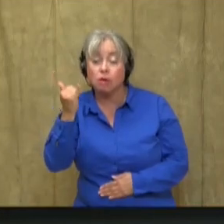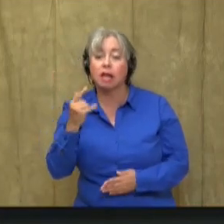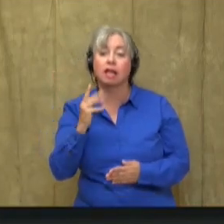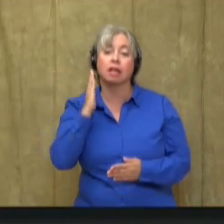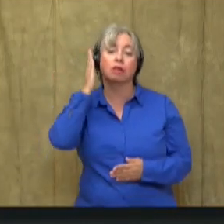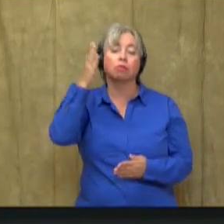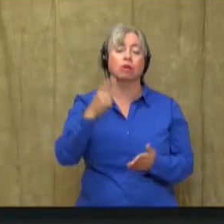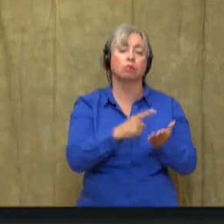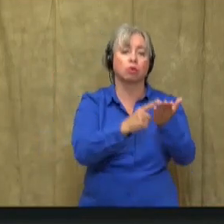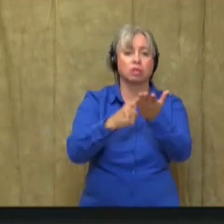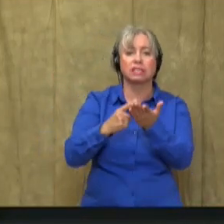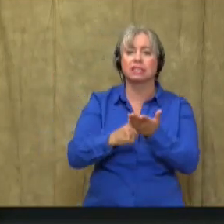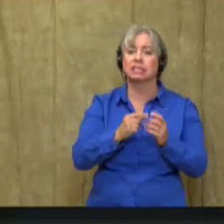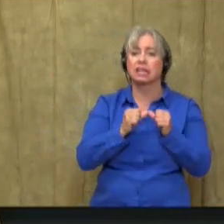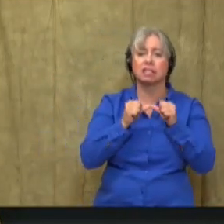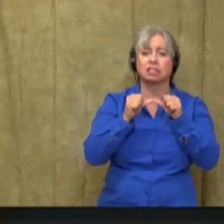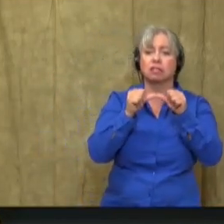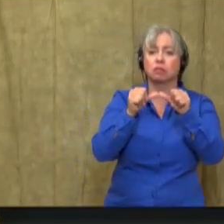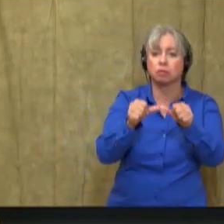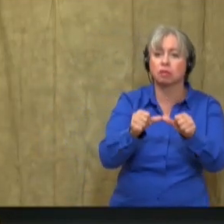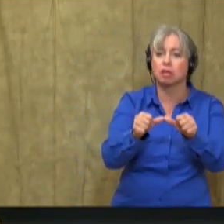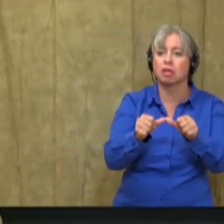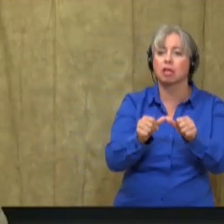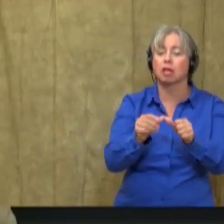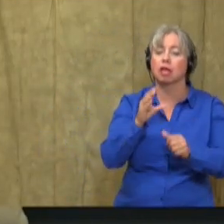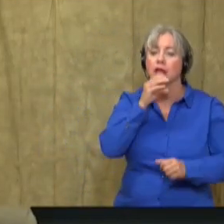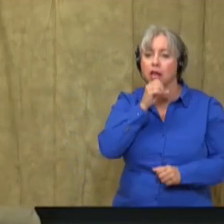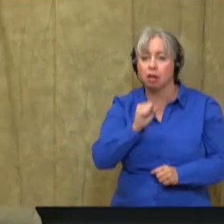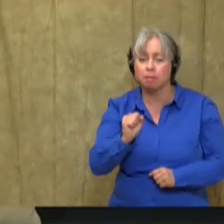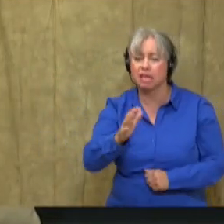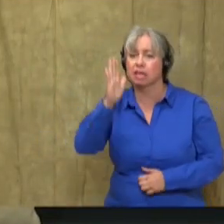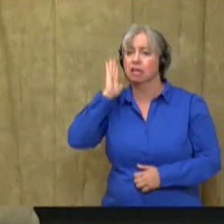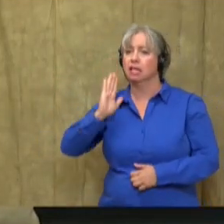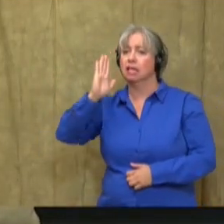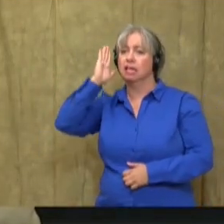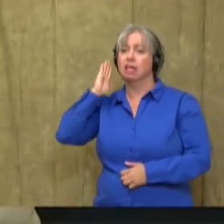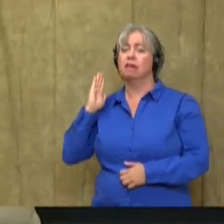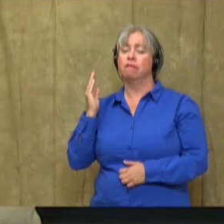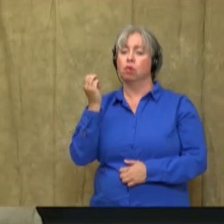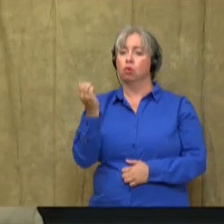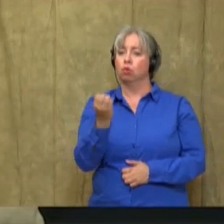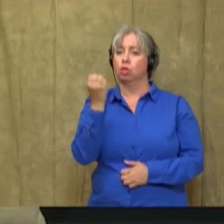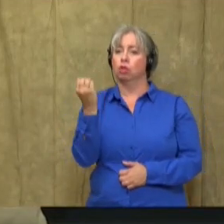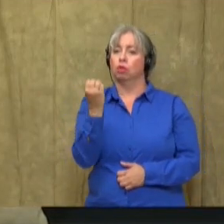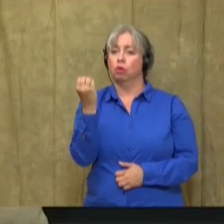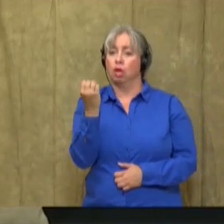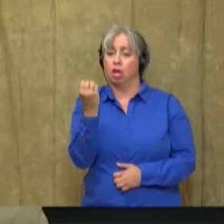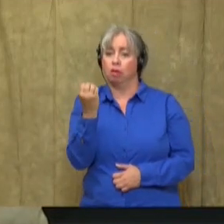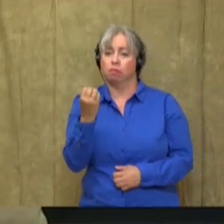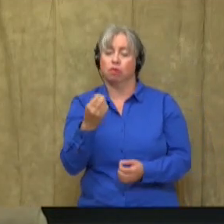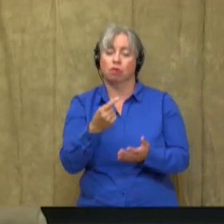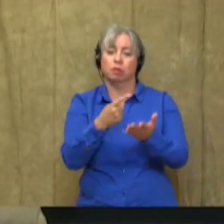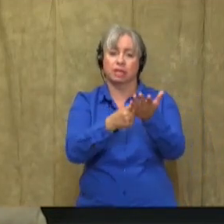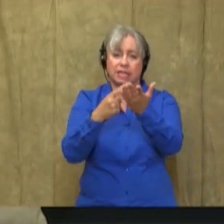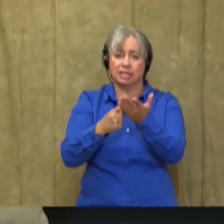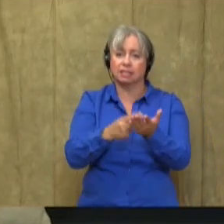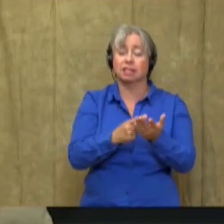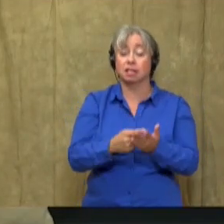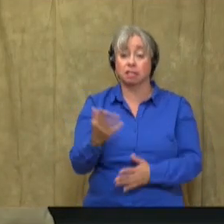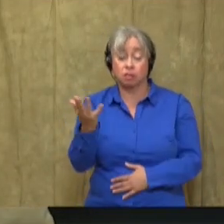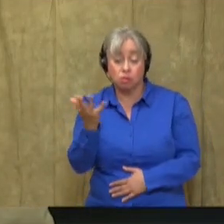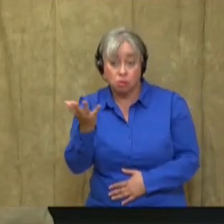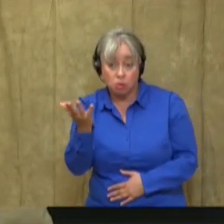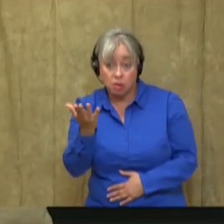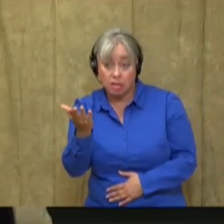continuing our conversation actually, on medieval Europe. But today we're going to be talking about some very interesting things. First of all, we're going to be